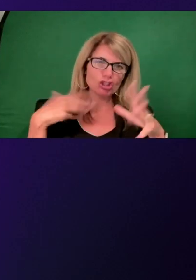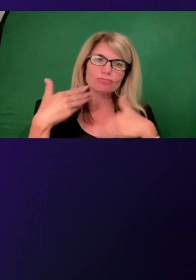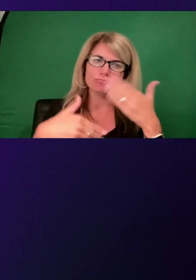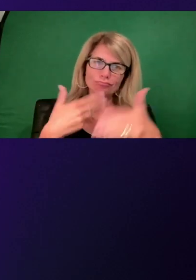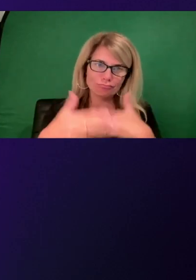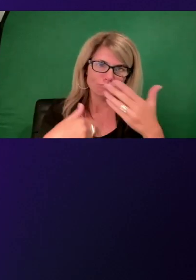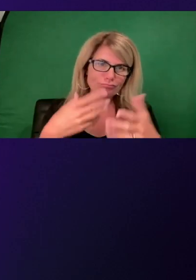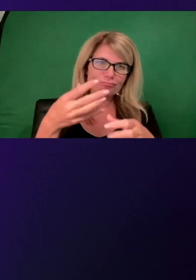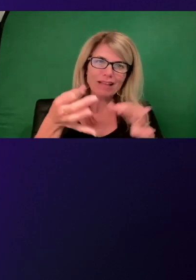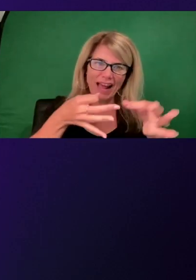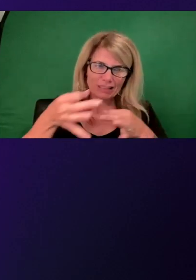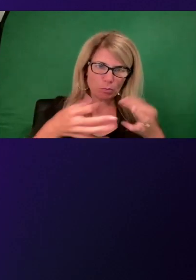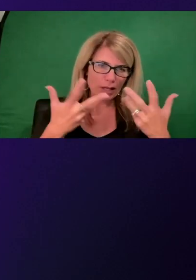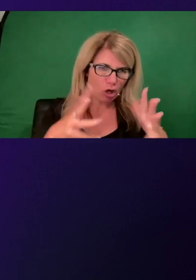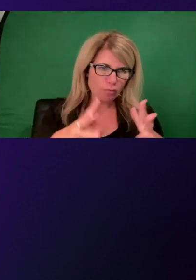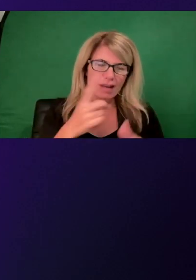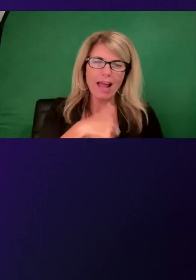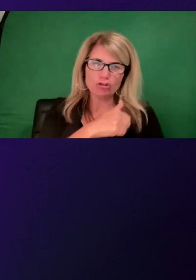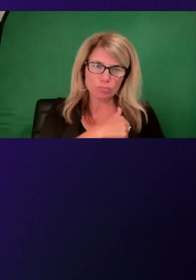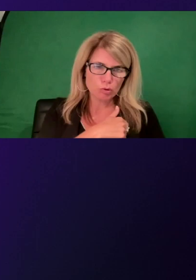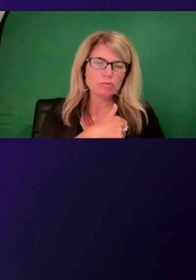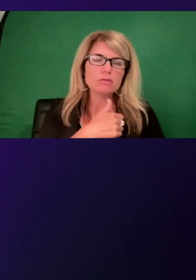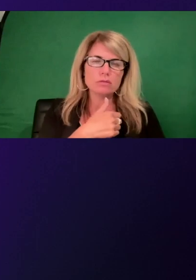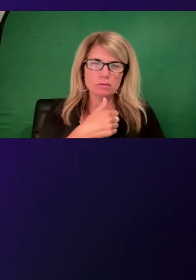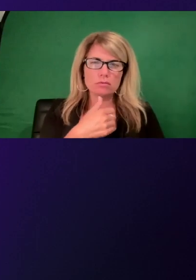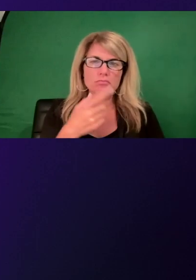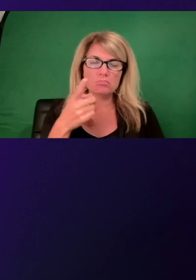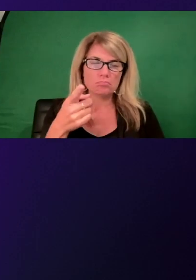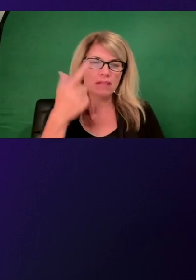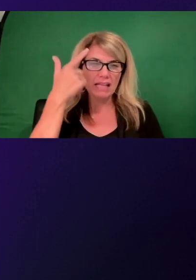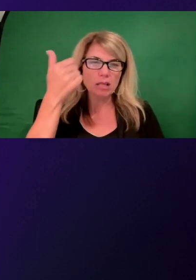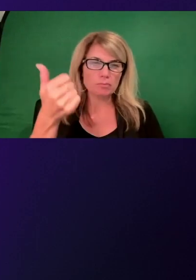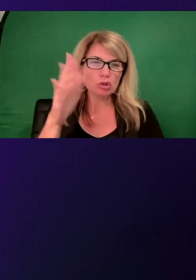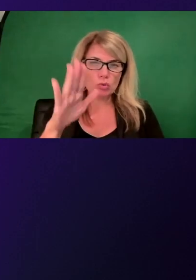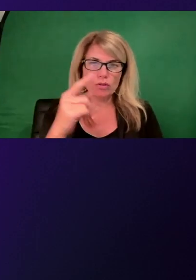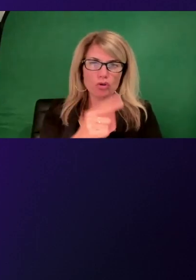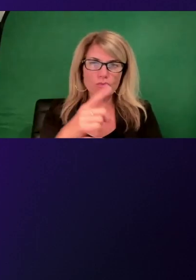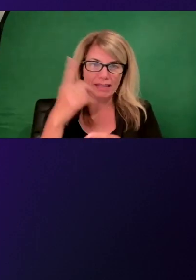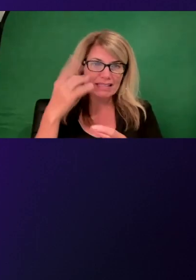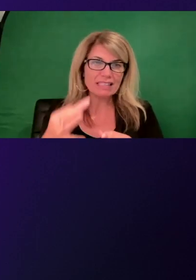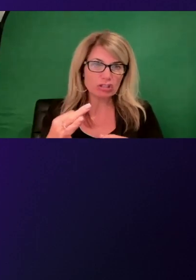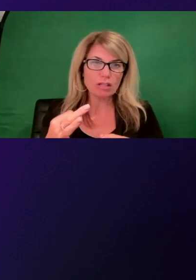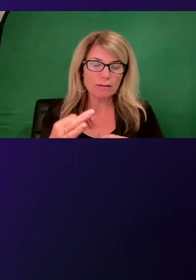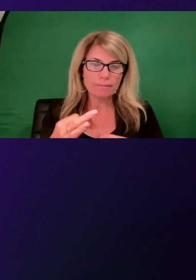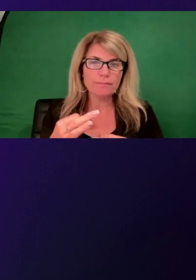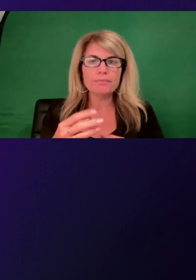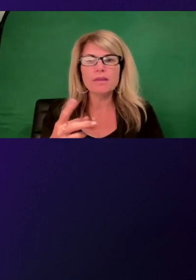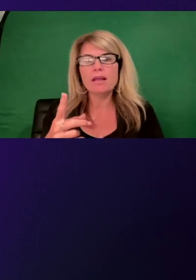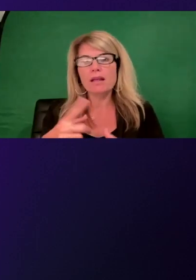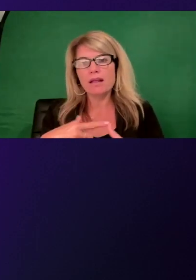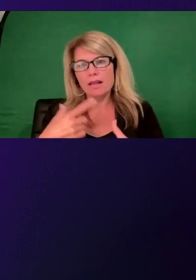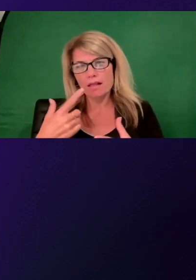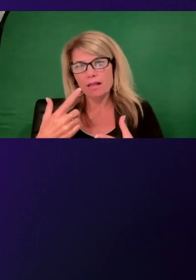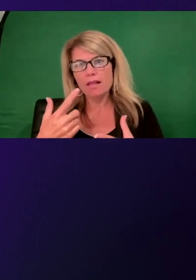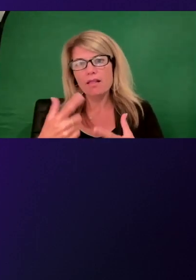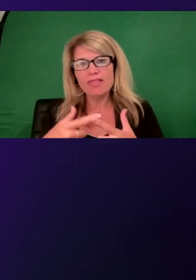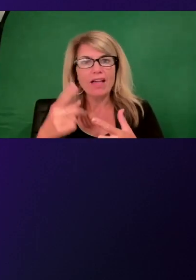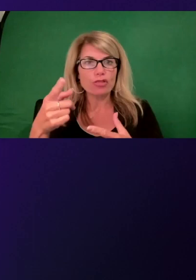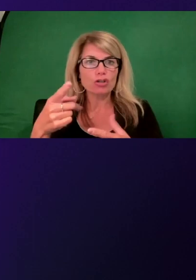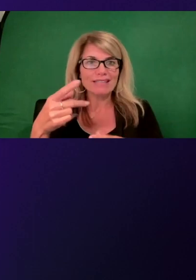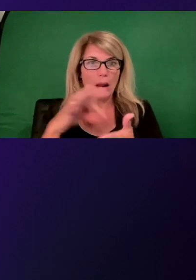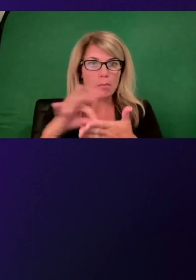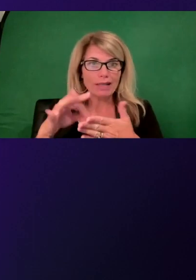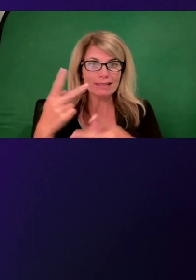what your attributes are, and based on that, you make the right decision for yourself, right? And then AWS EC2 pricing calculator is there to help you